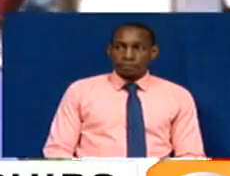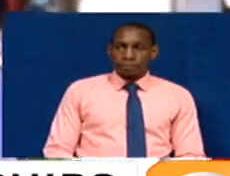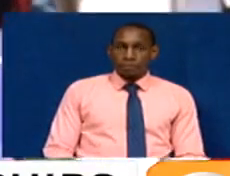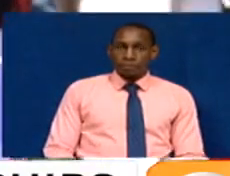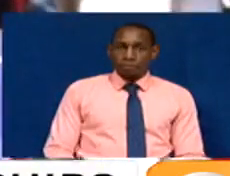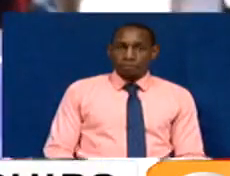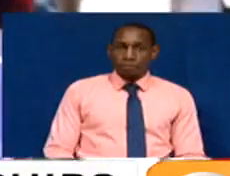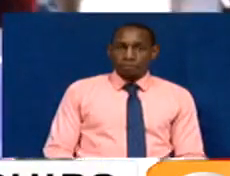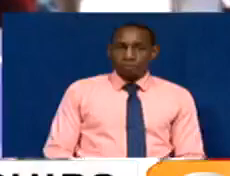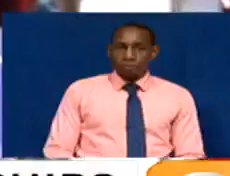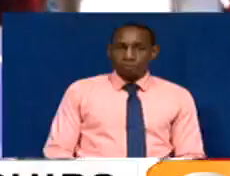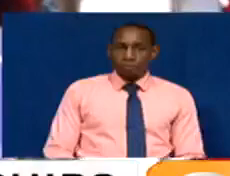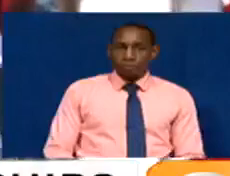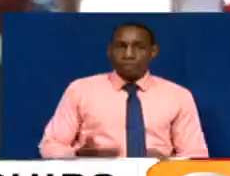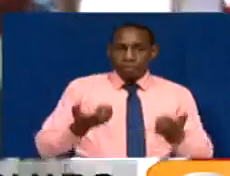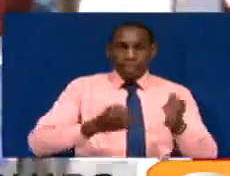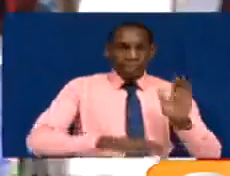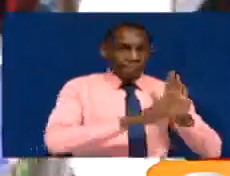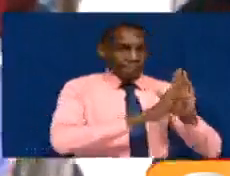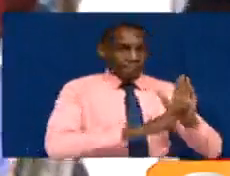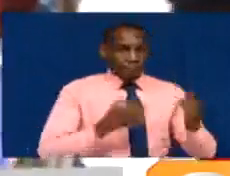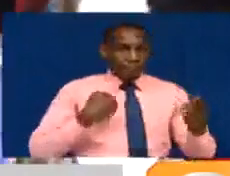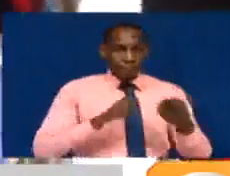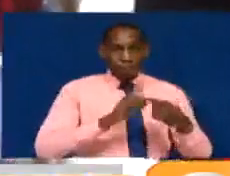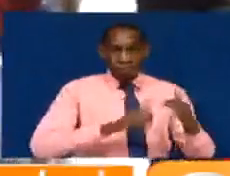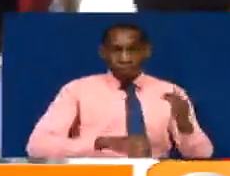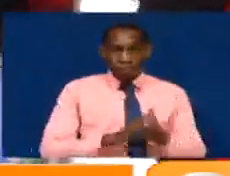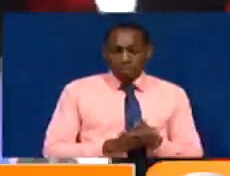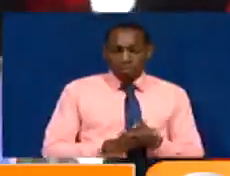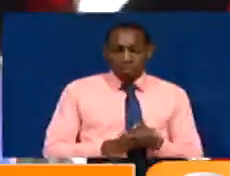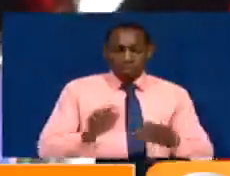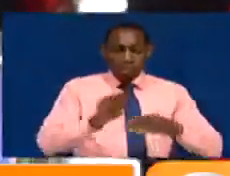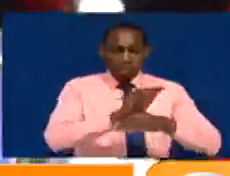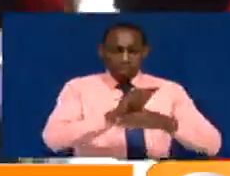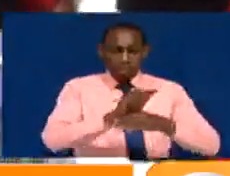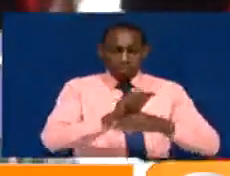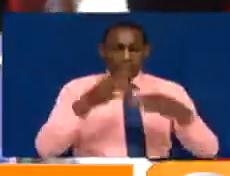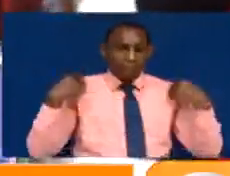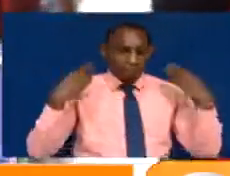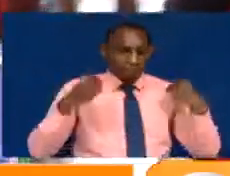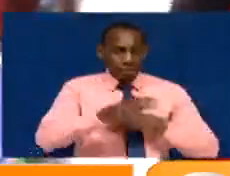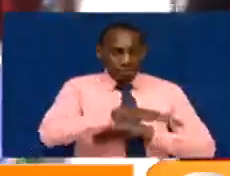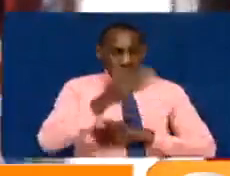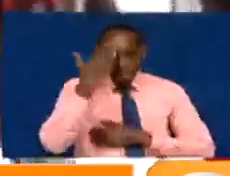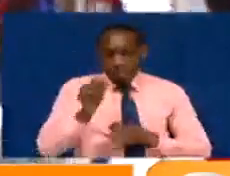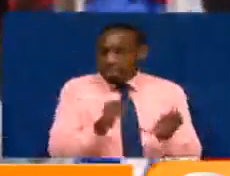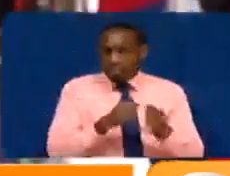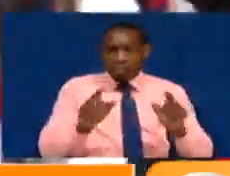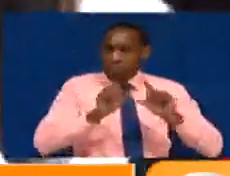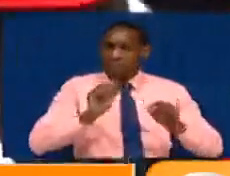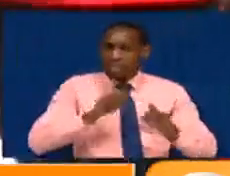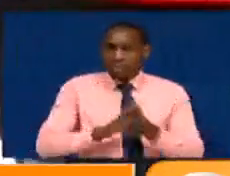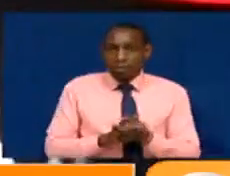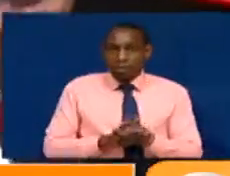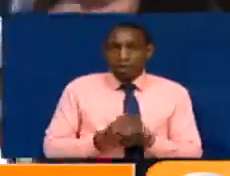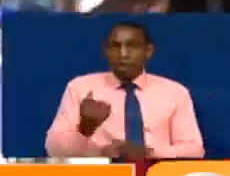And therefore, it calls for certain requirements, one of which is training sites. Right. Because you cannot just say, we